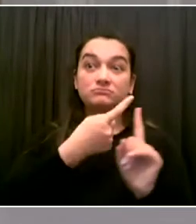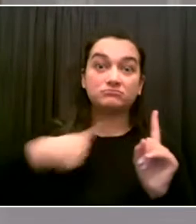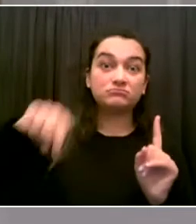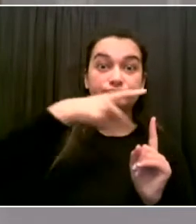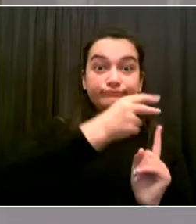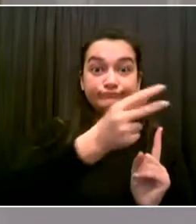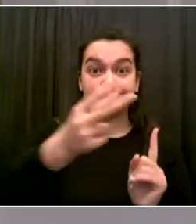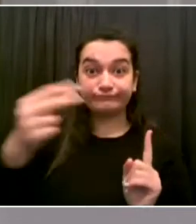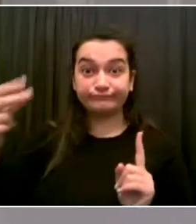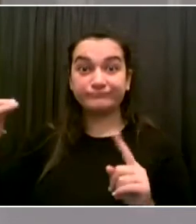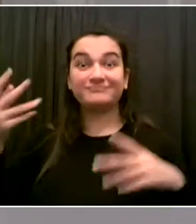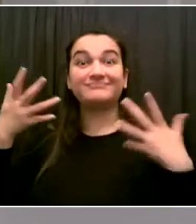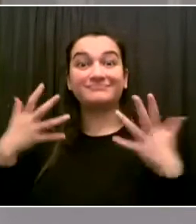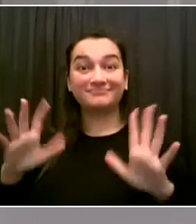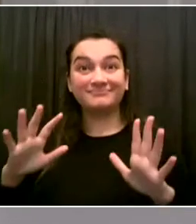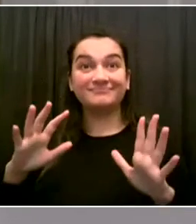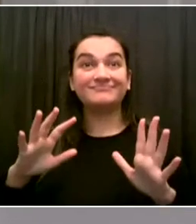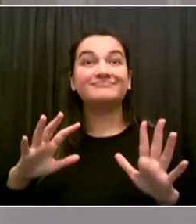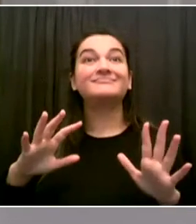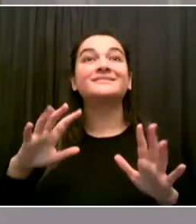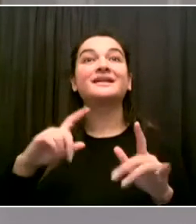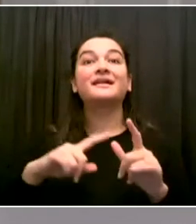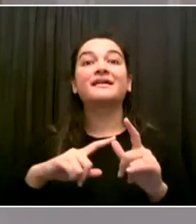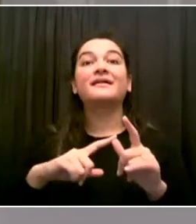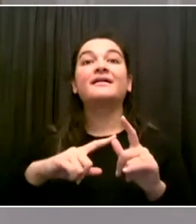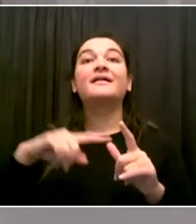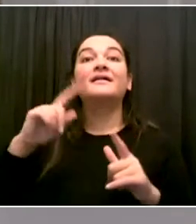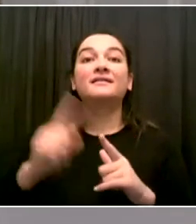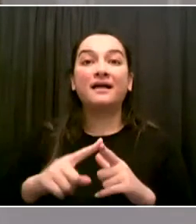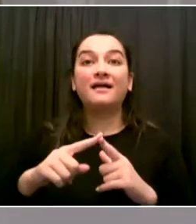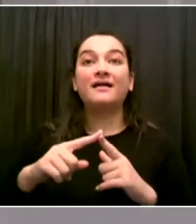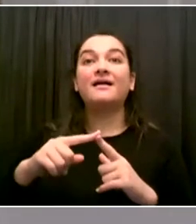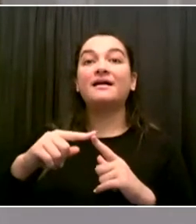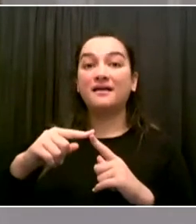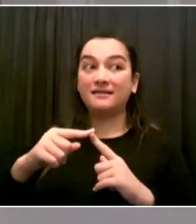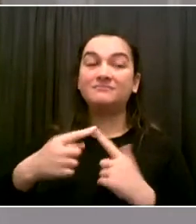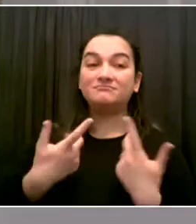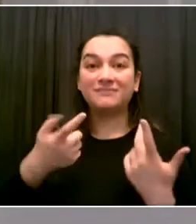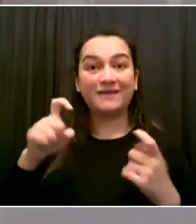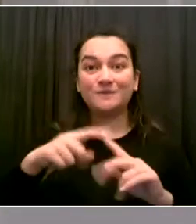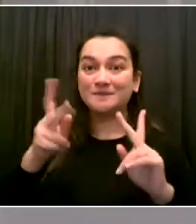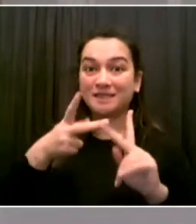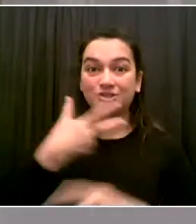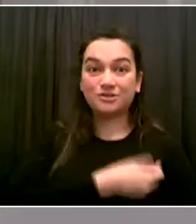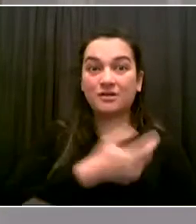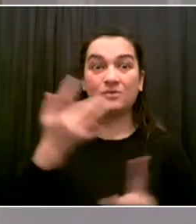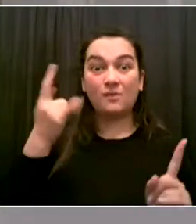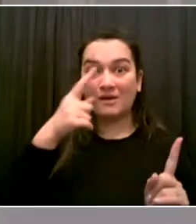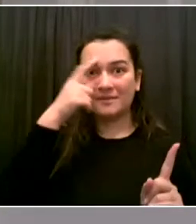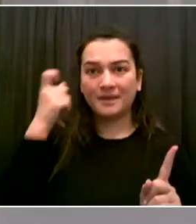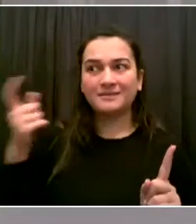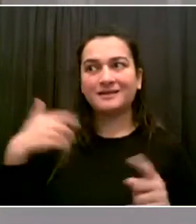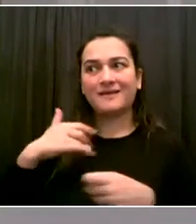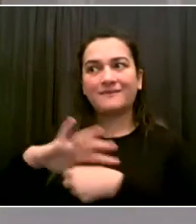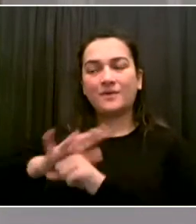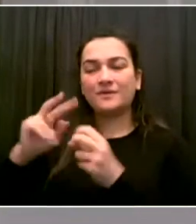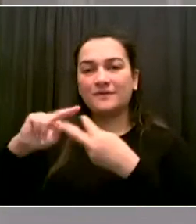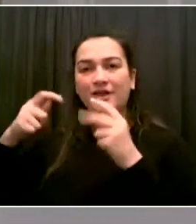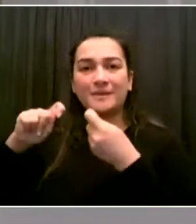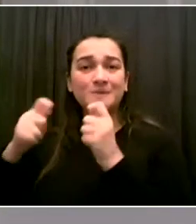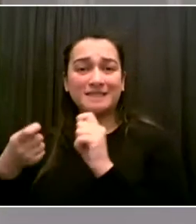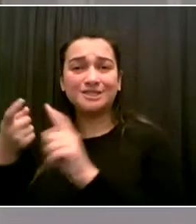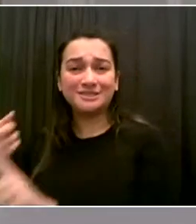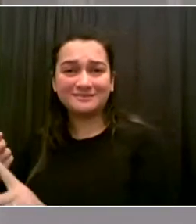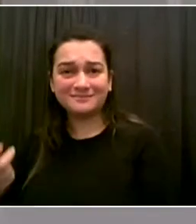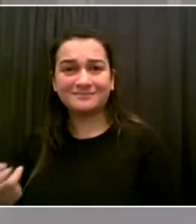as well, especially given the situation we have. And I think we also need to look at the epidemiologic context, as the mayor has noted.